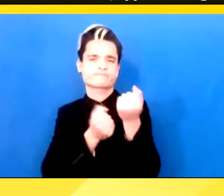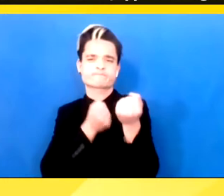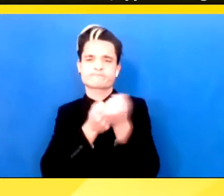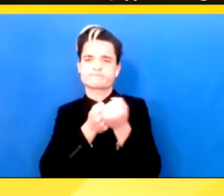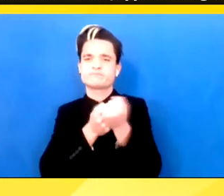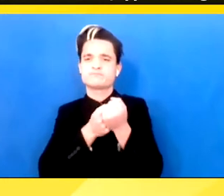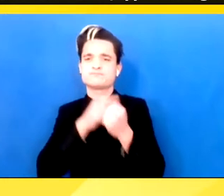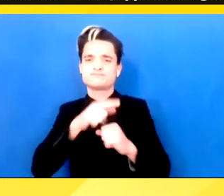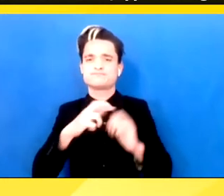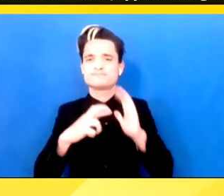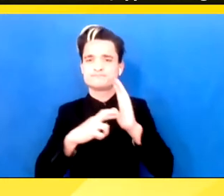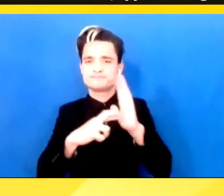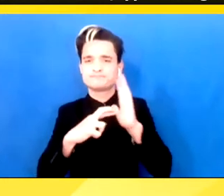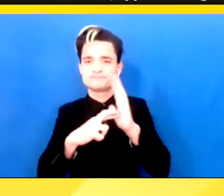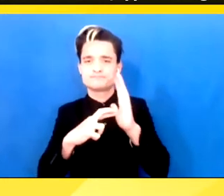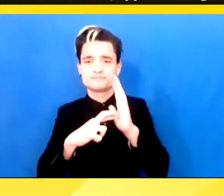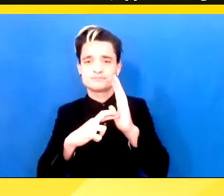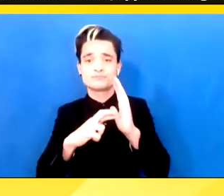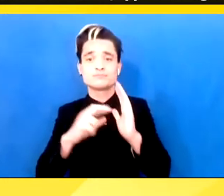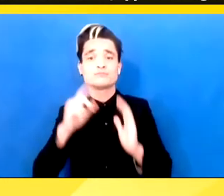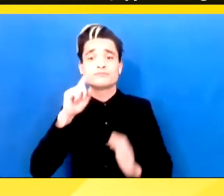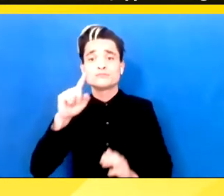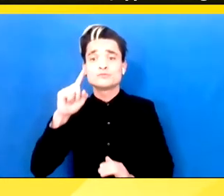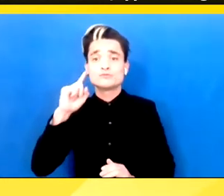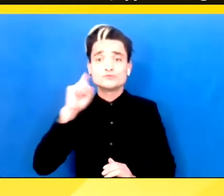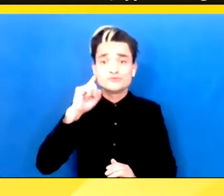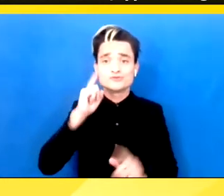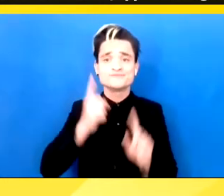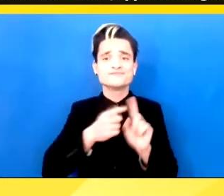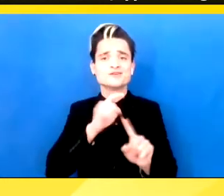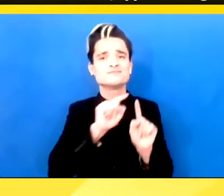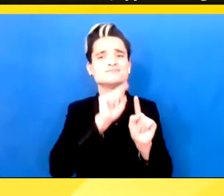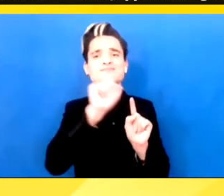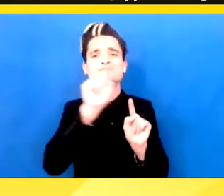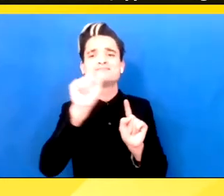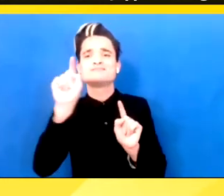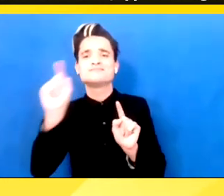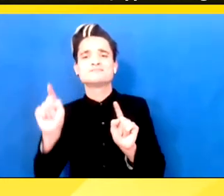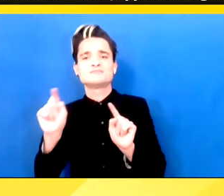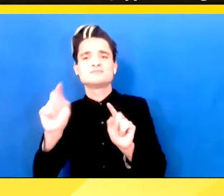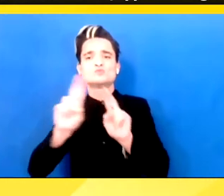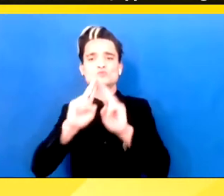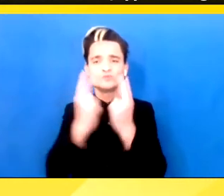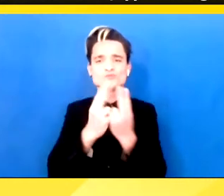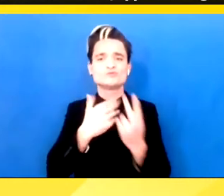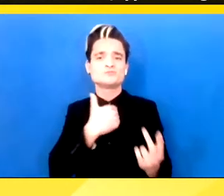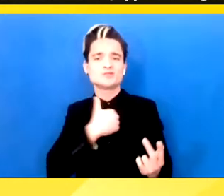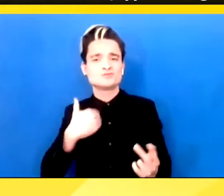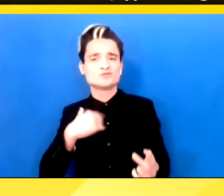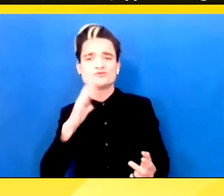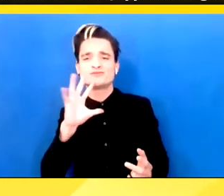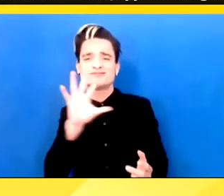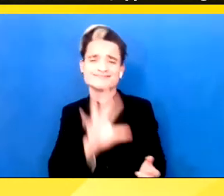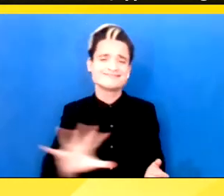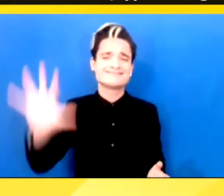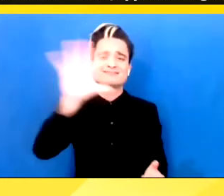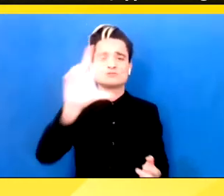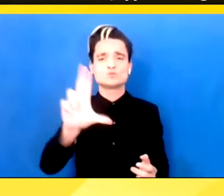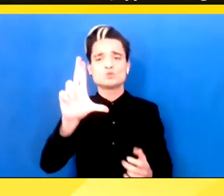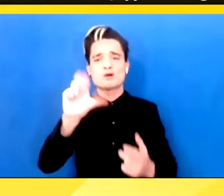who represent union members all over this country. They have declared that they are